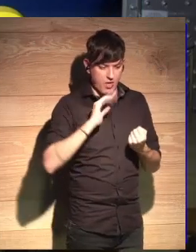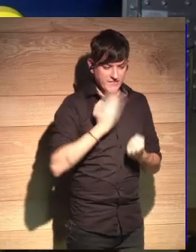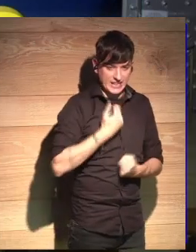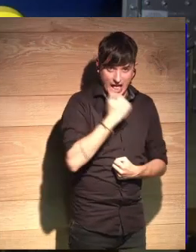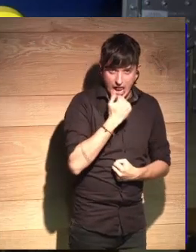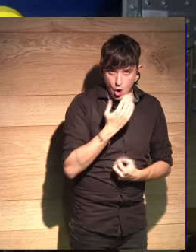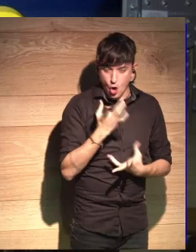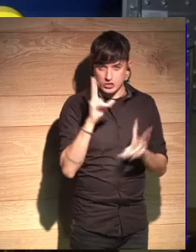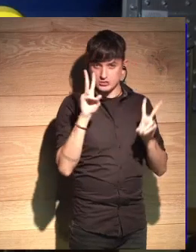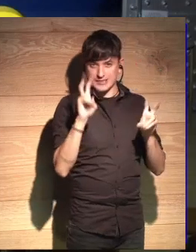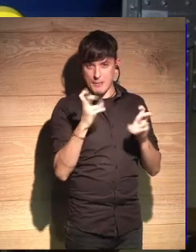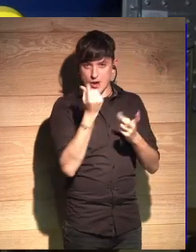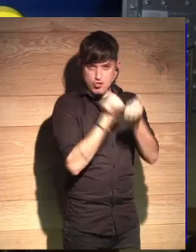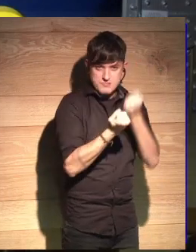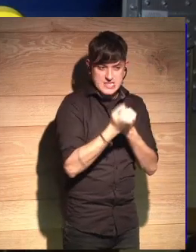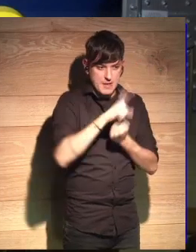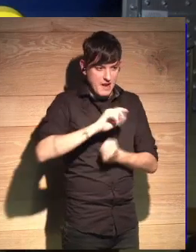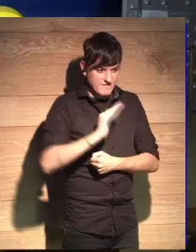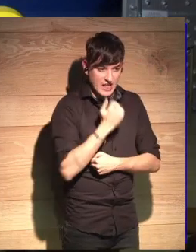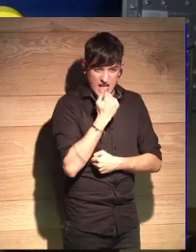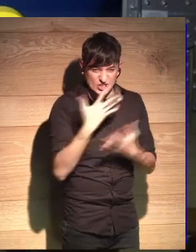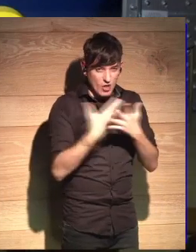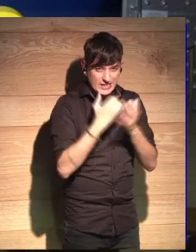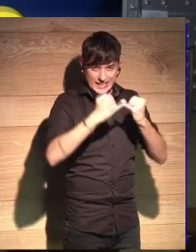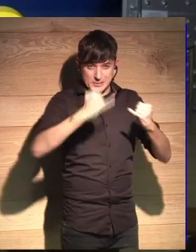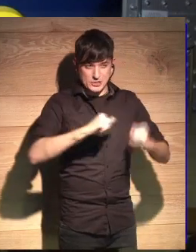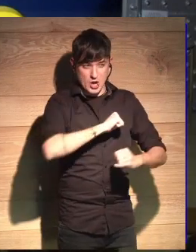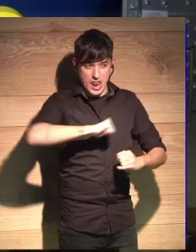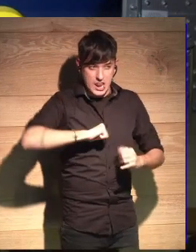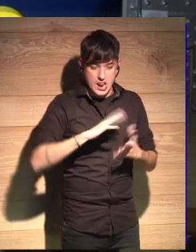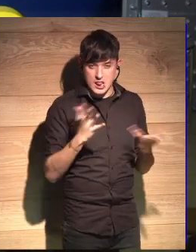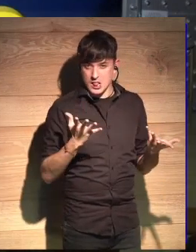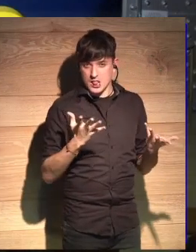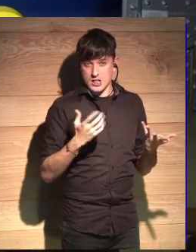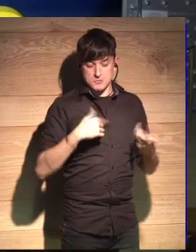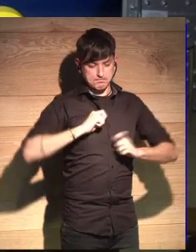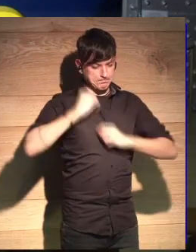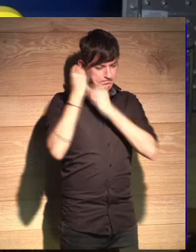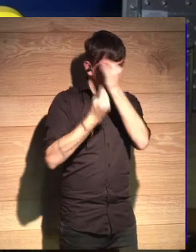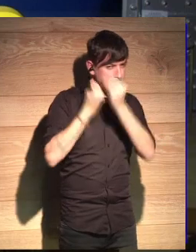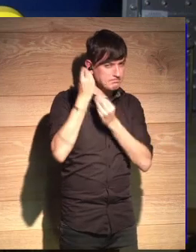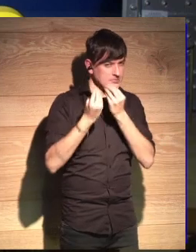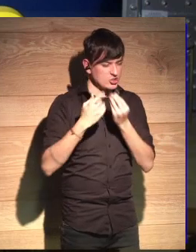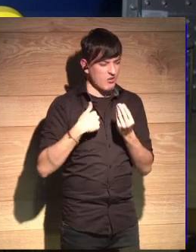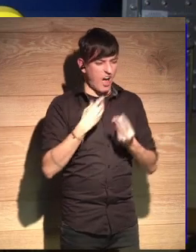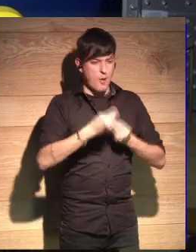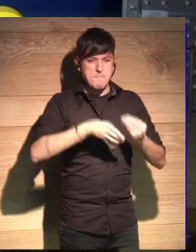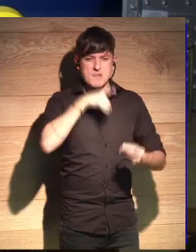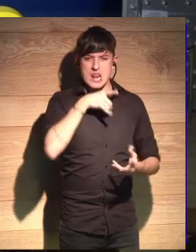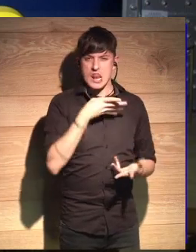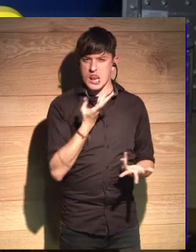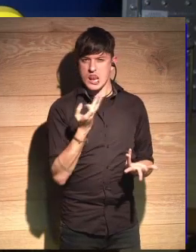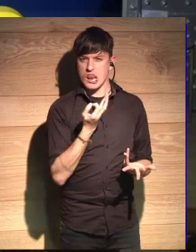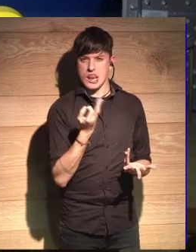All of these personal crises make us ask ourselves, what did I do wrong to get myself into